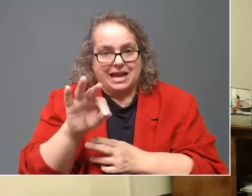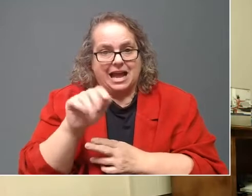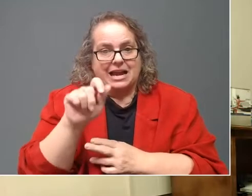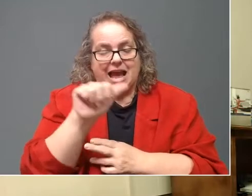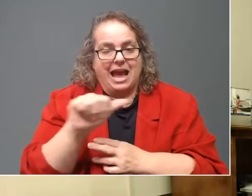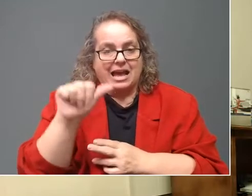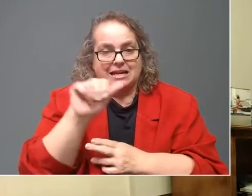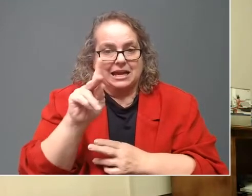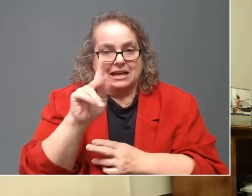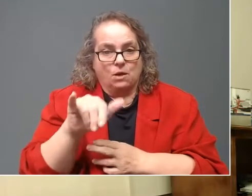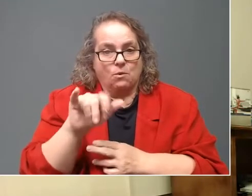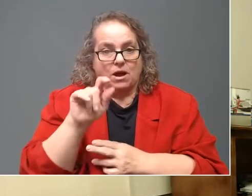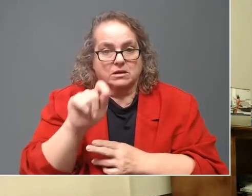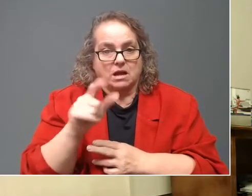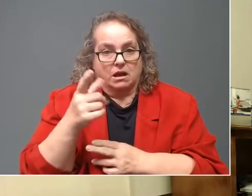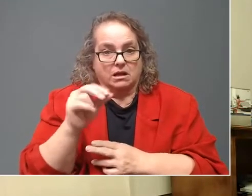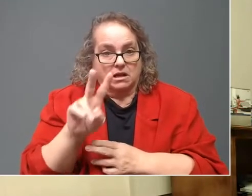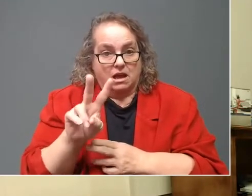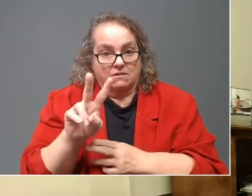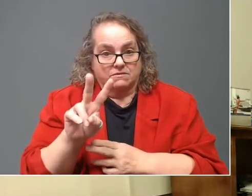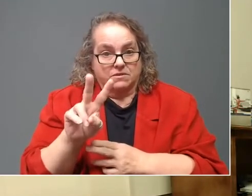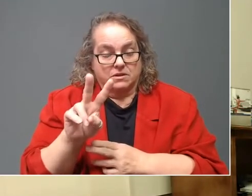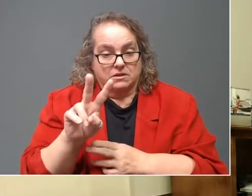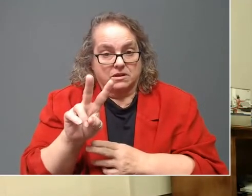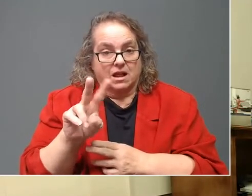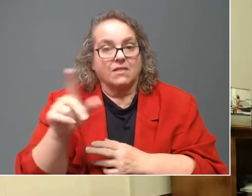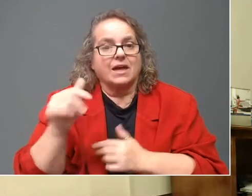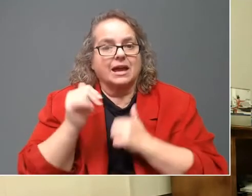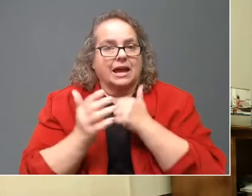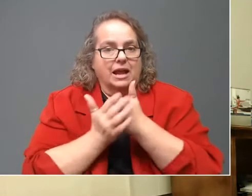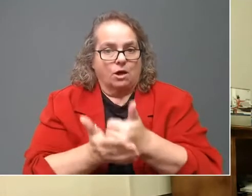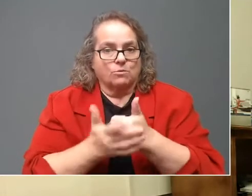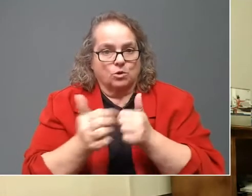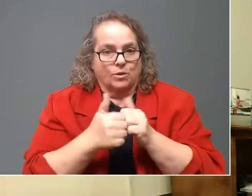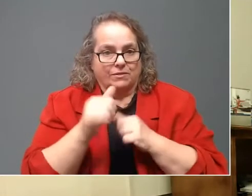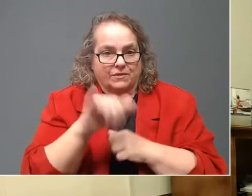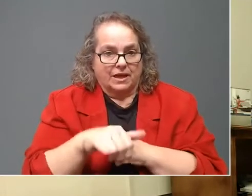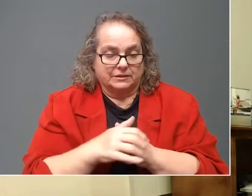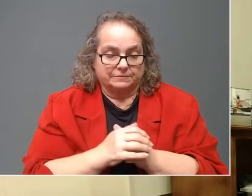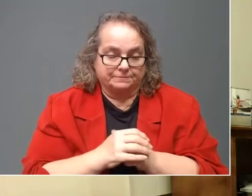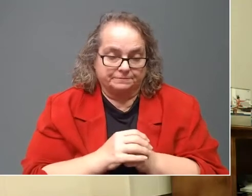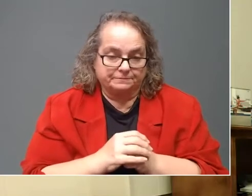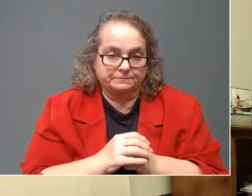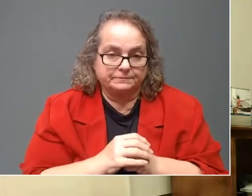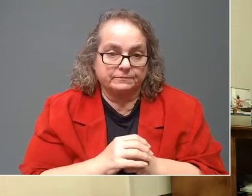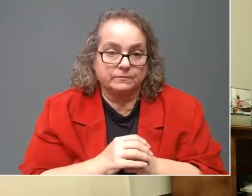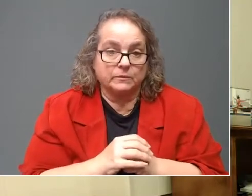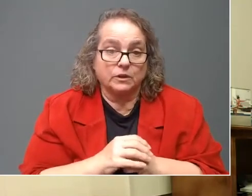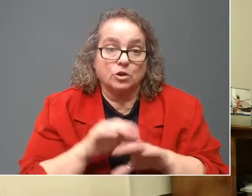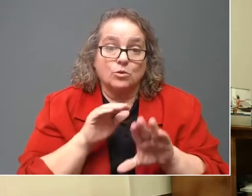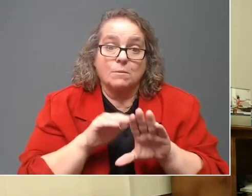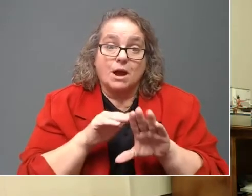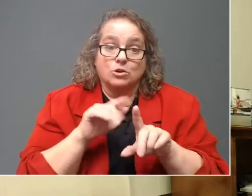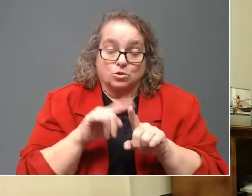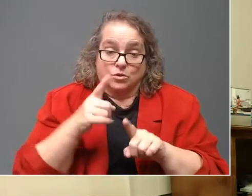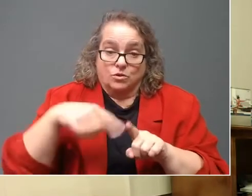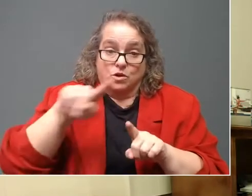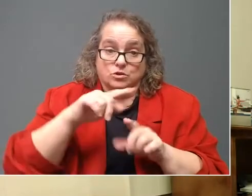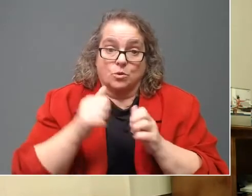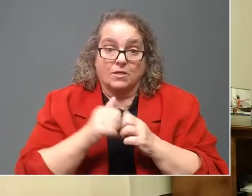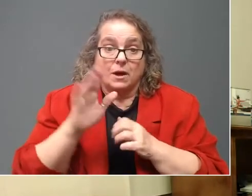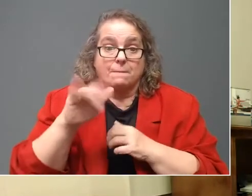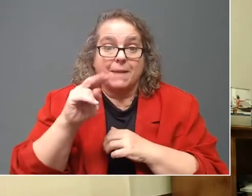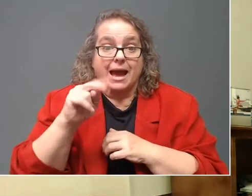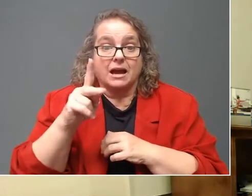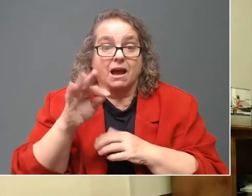KYOUI1099@ky.gov. And they can help you out with that. Now, a reminder to those with the Bank of America debit